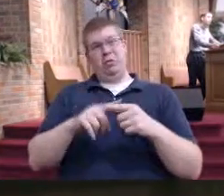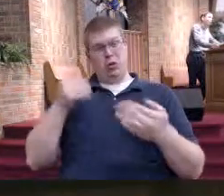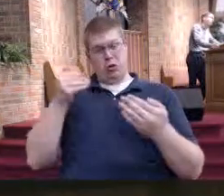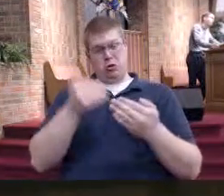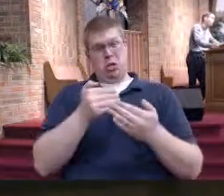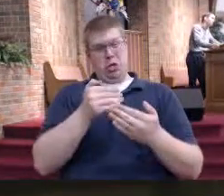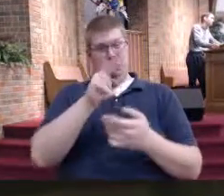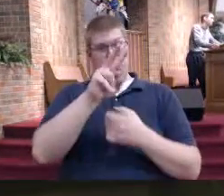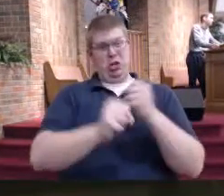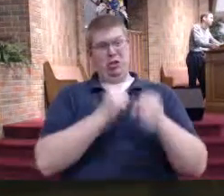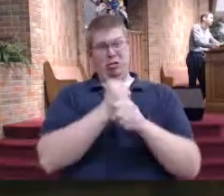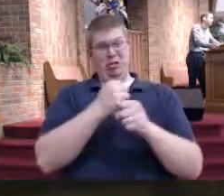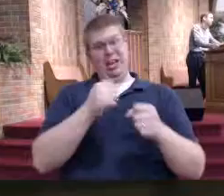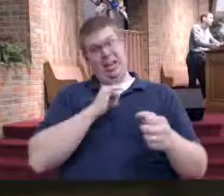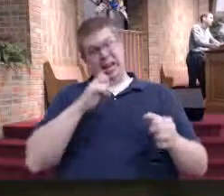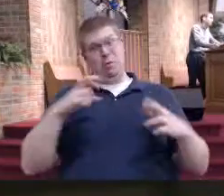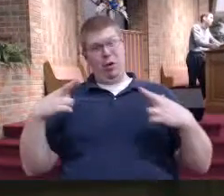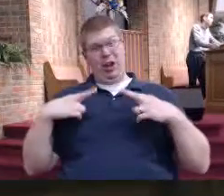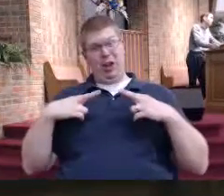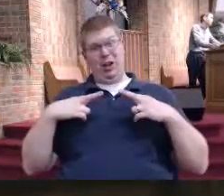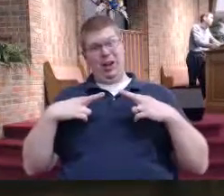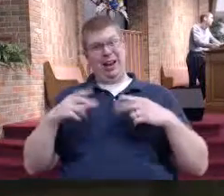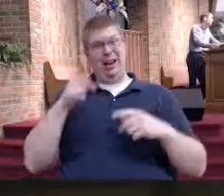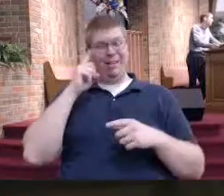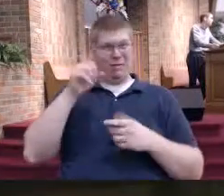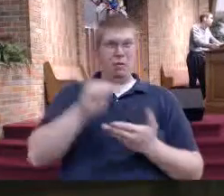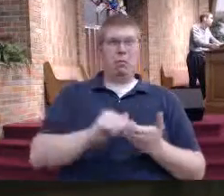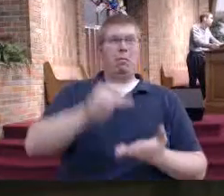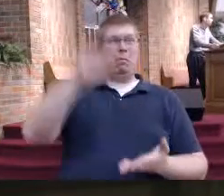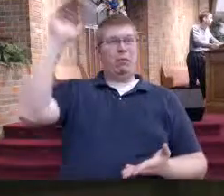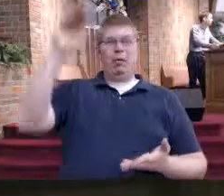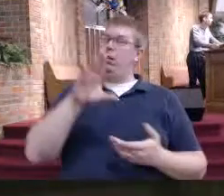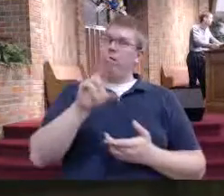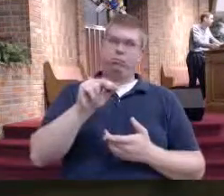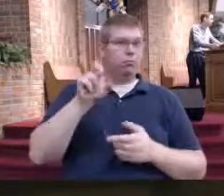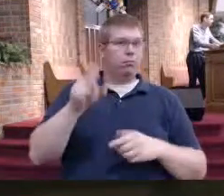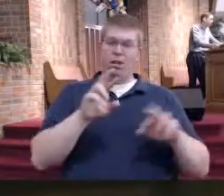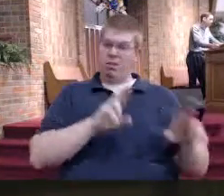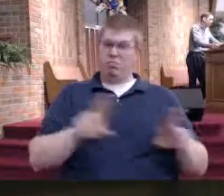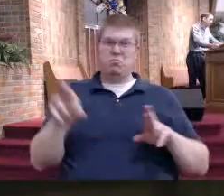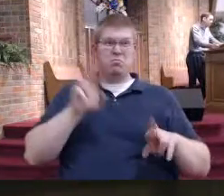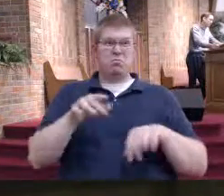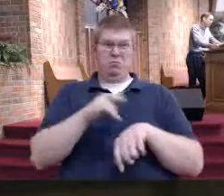your retirement to grow. You have to prepare. And you have to prepare early.